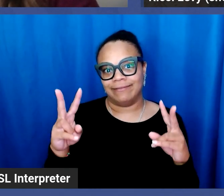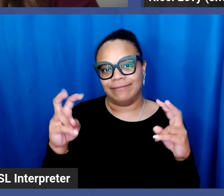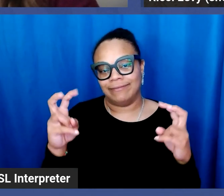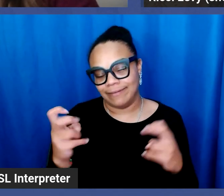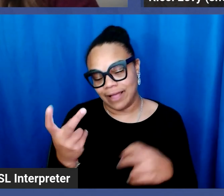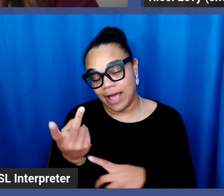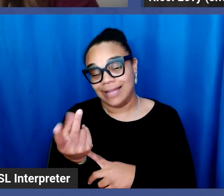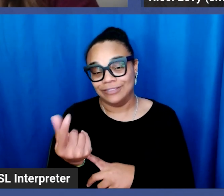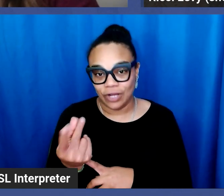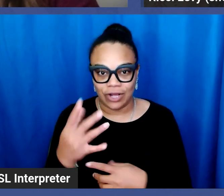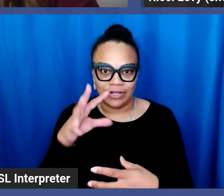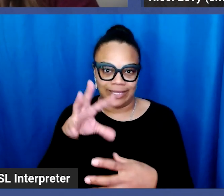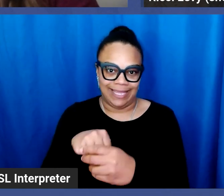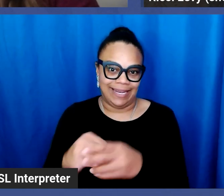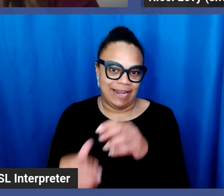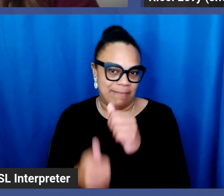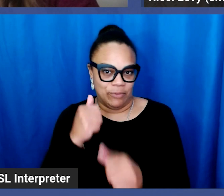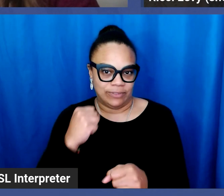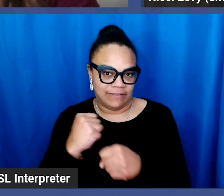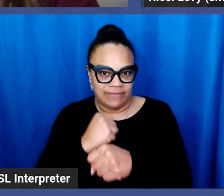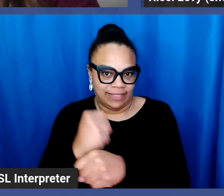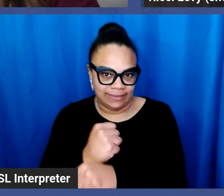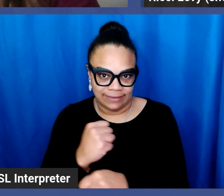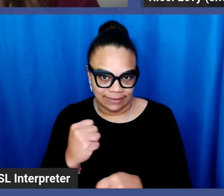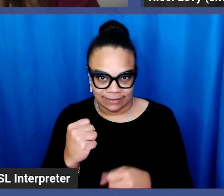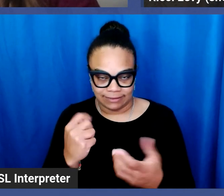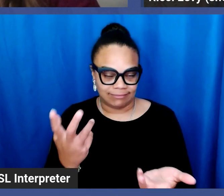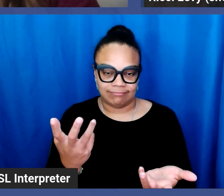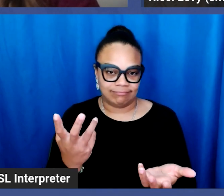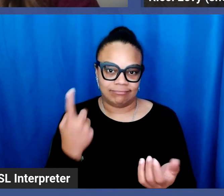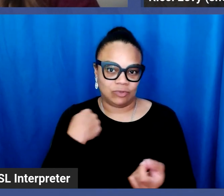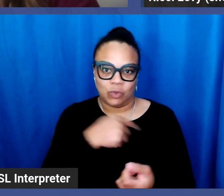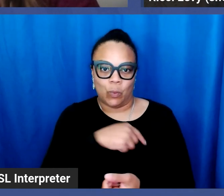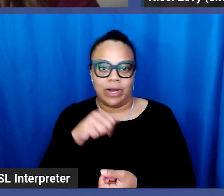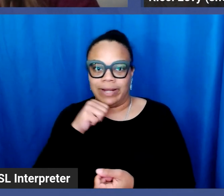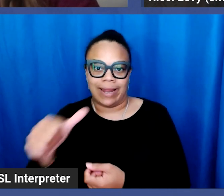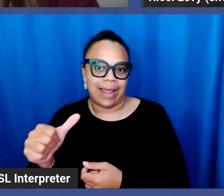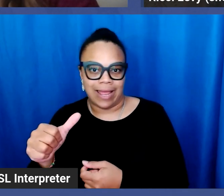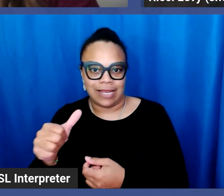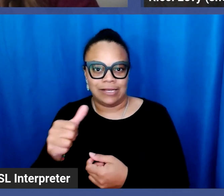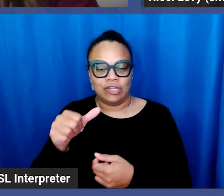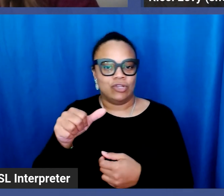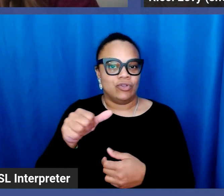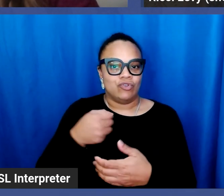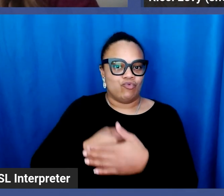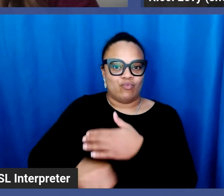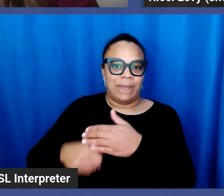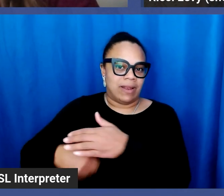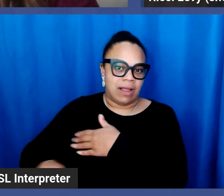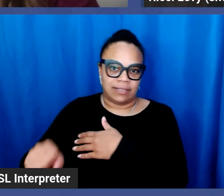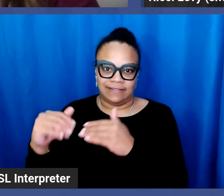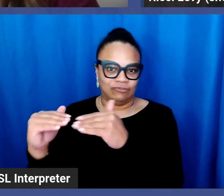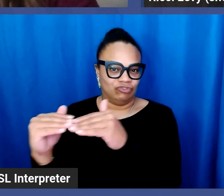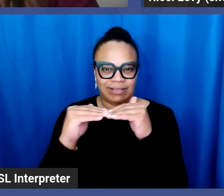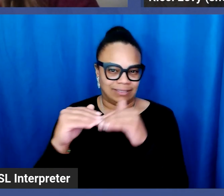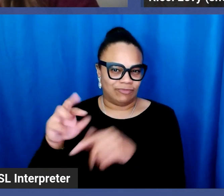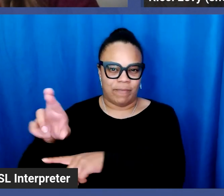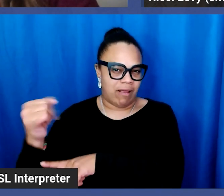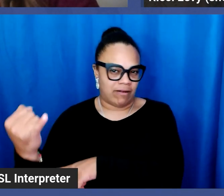in most of the fights. We're not a reproductive justice organization. We're a human rights